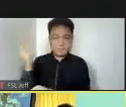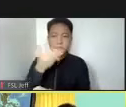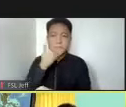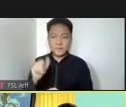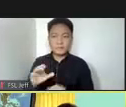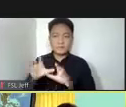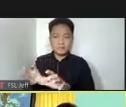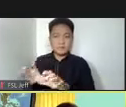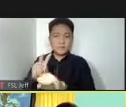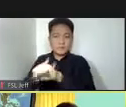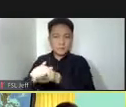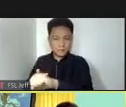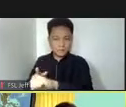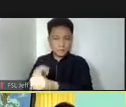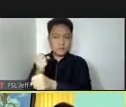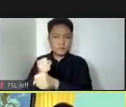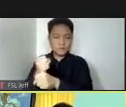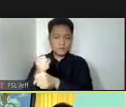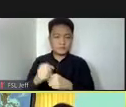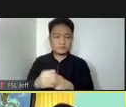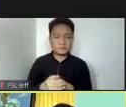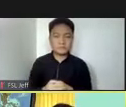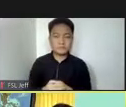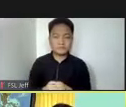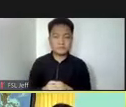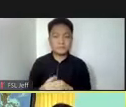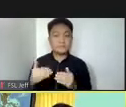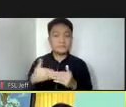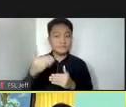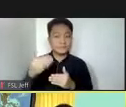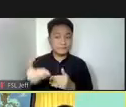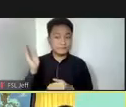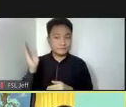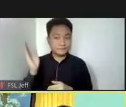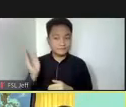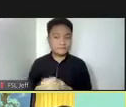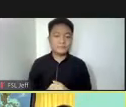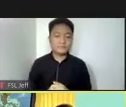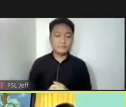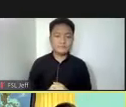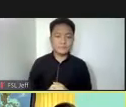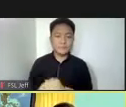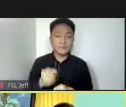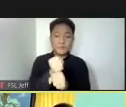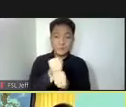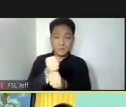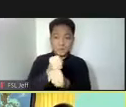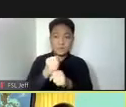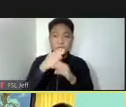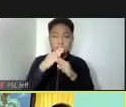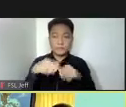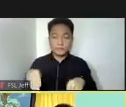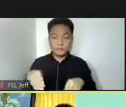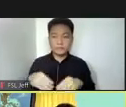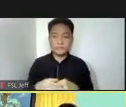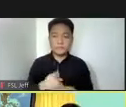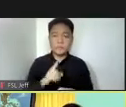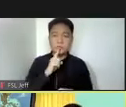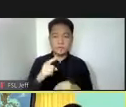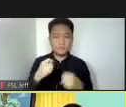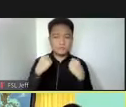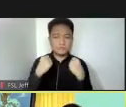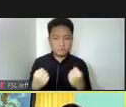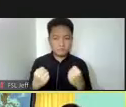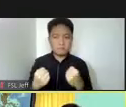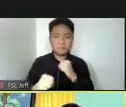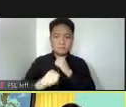Coffee for Peace strengthens our advocacy in addressing climate change because it's part